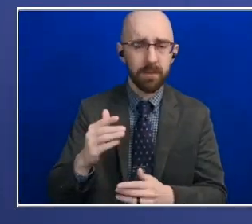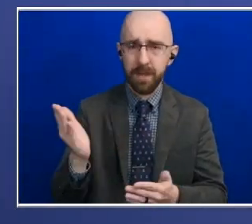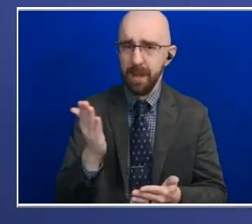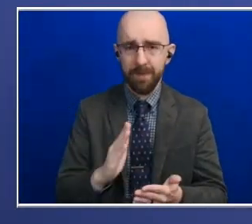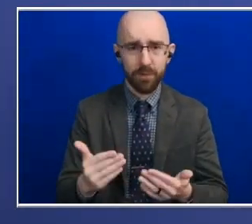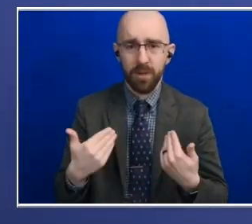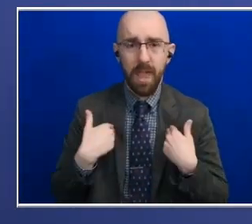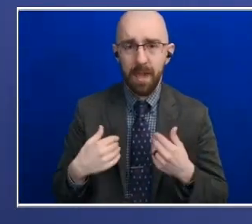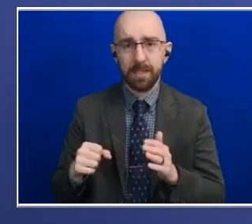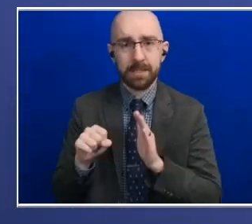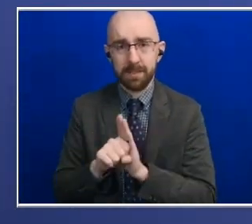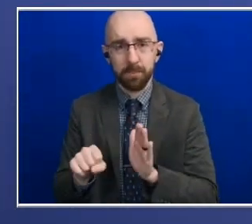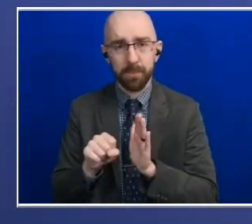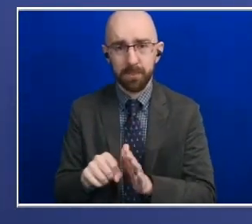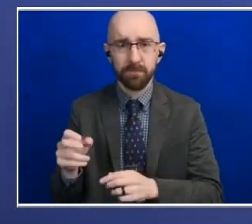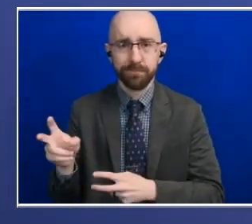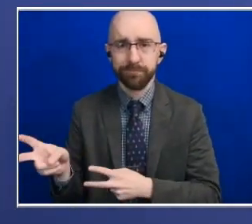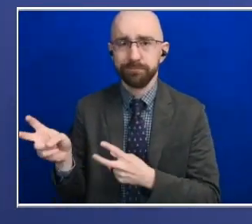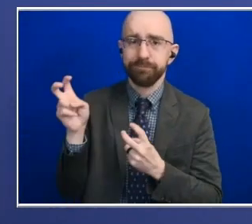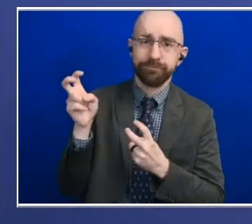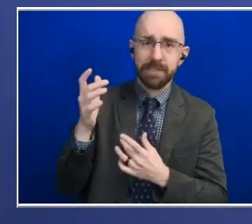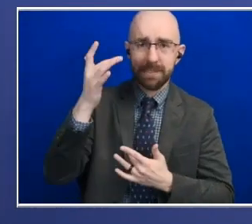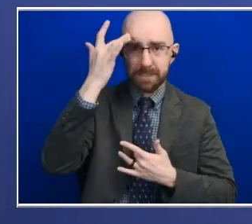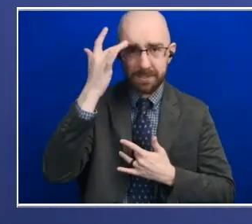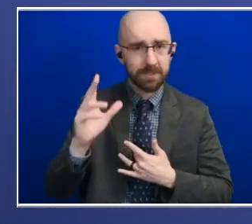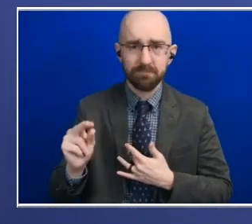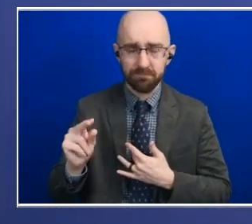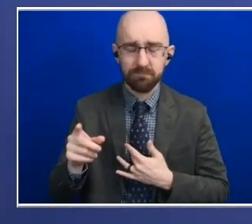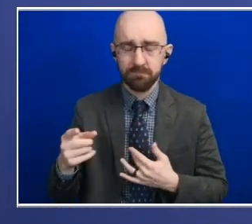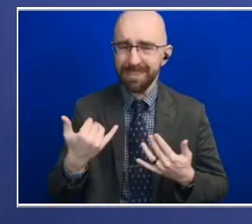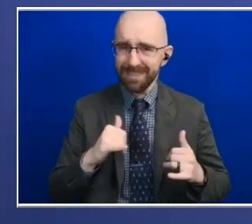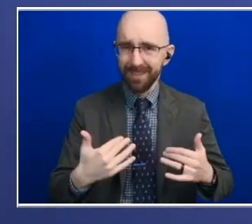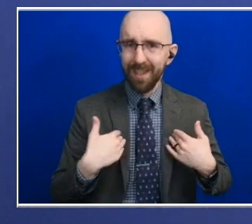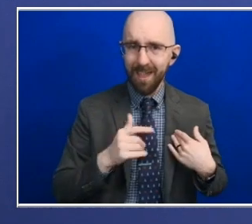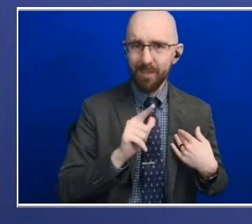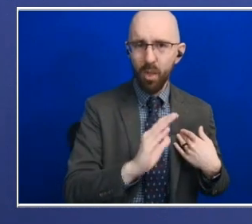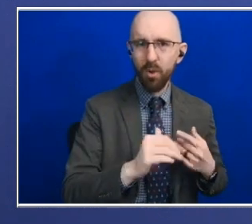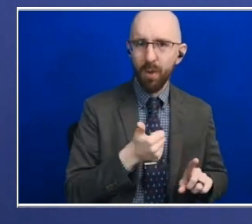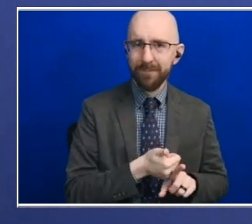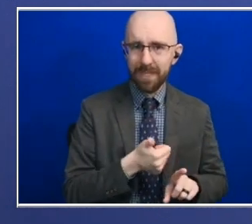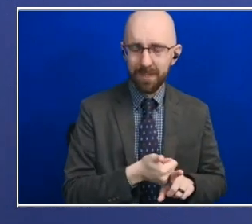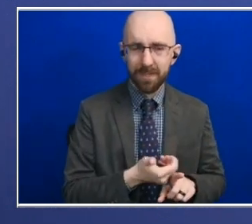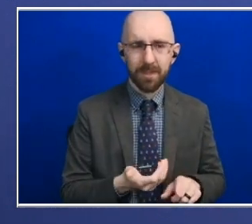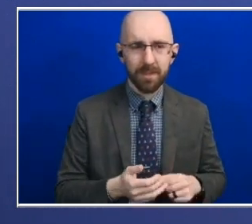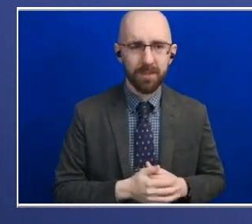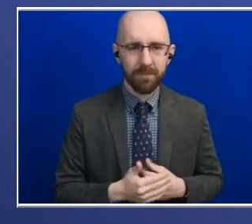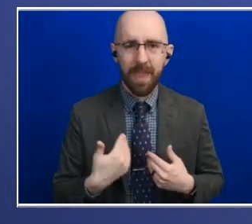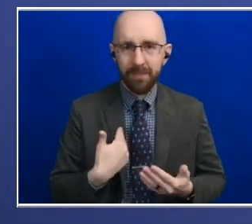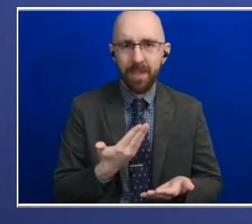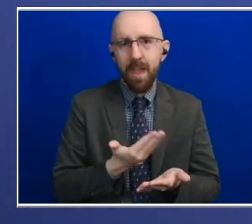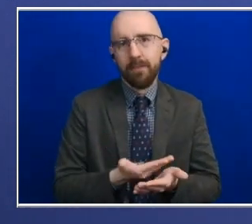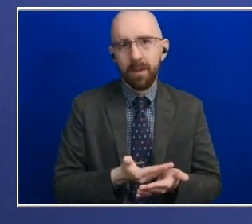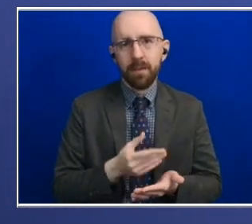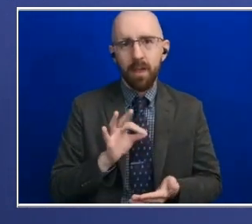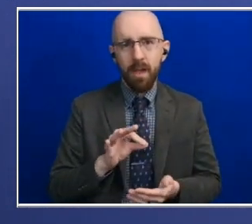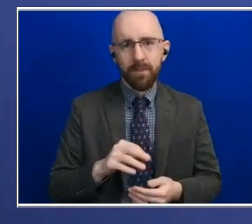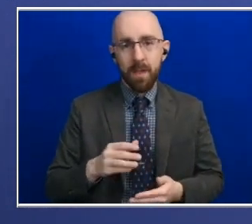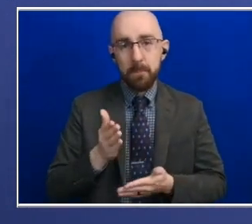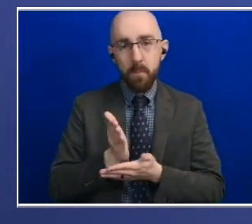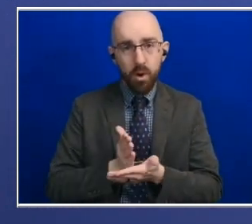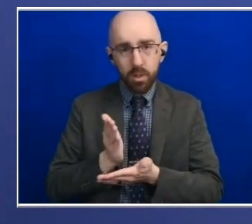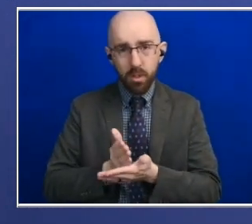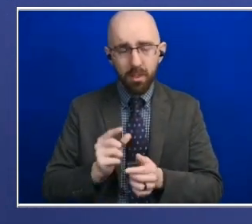symptomatic illness from COVID, but had evidence of viral particles when we analyzed